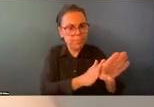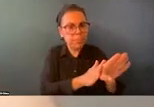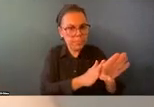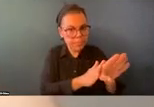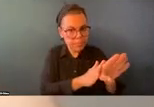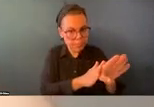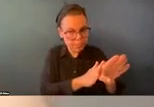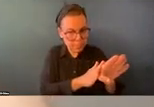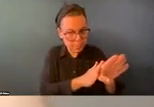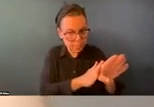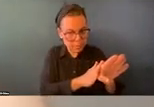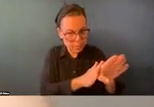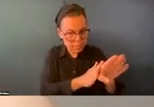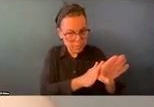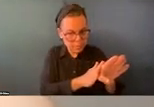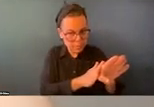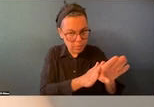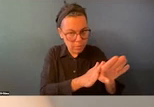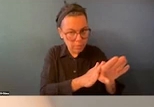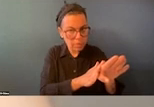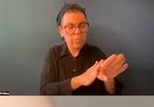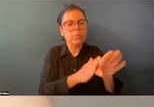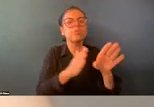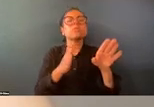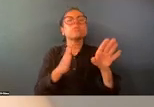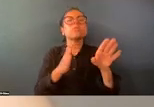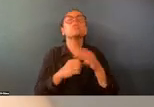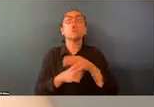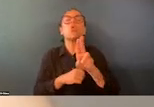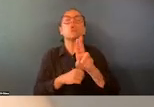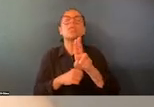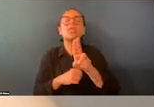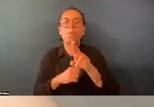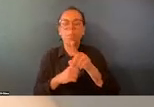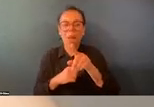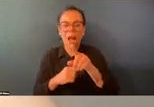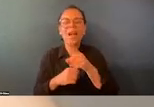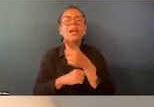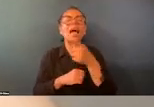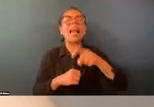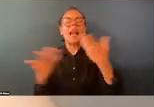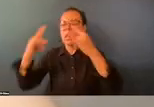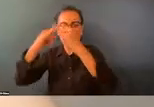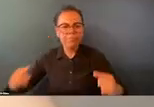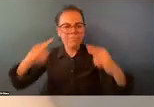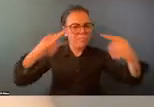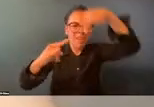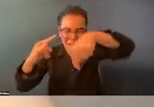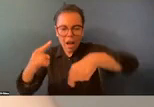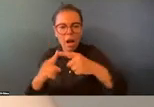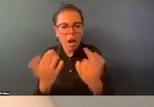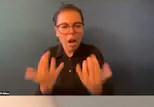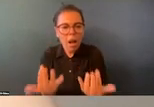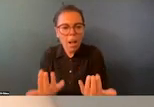lower Amudarya Basin in establishing sophisticated greenhouses that that